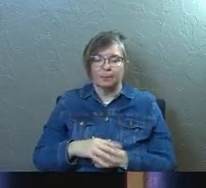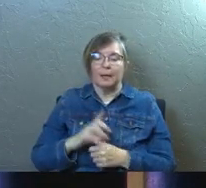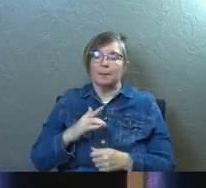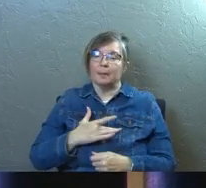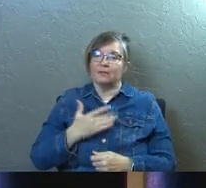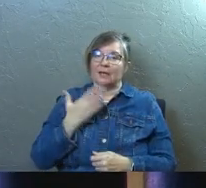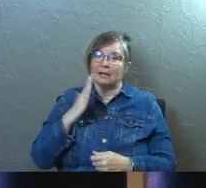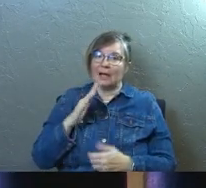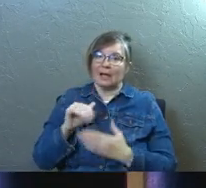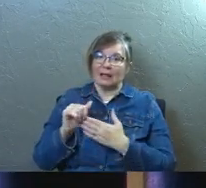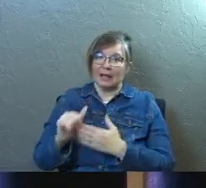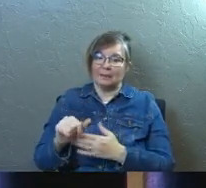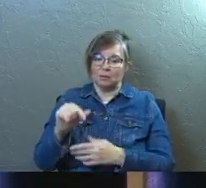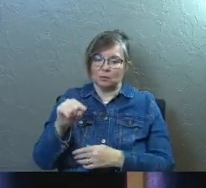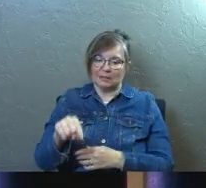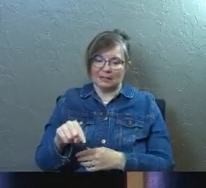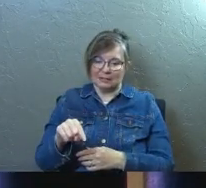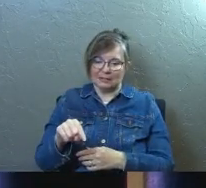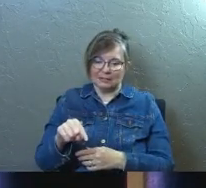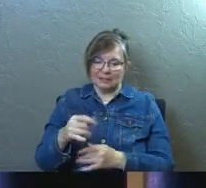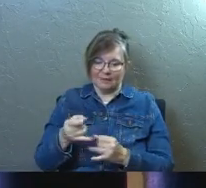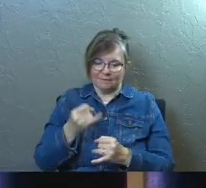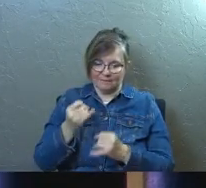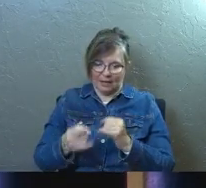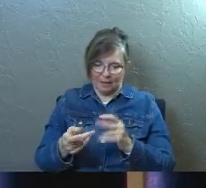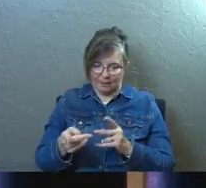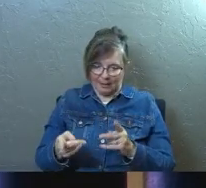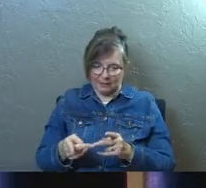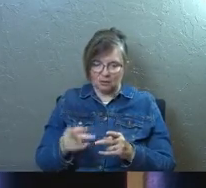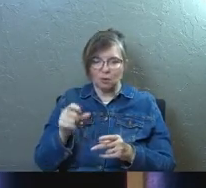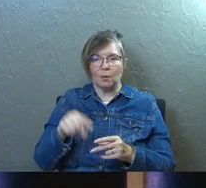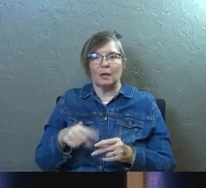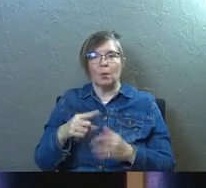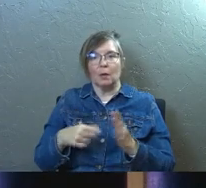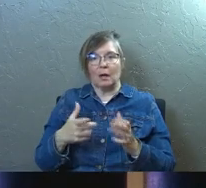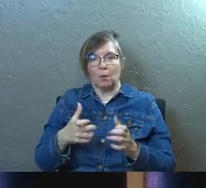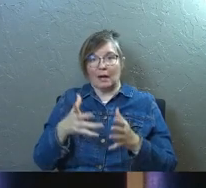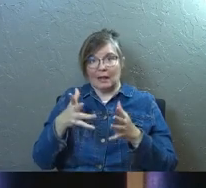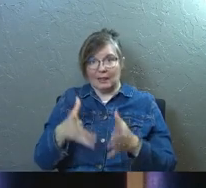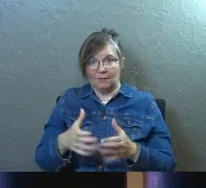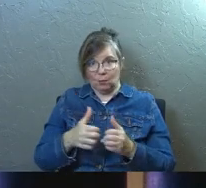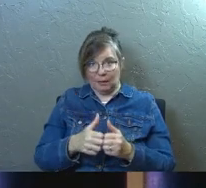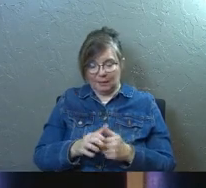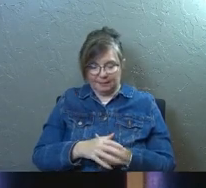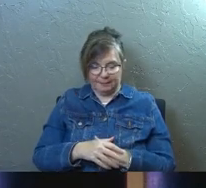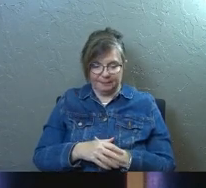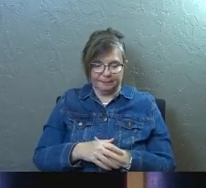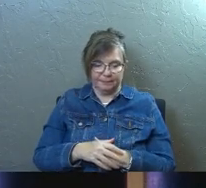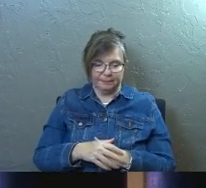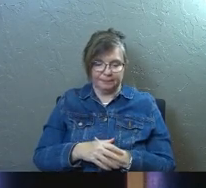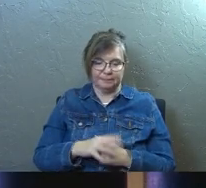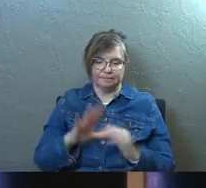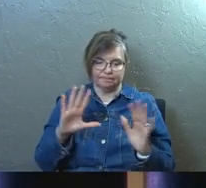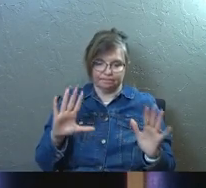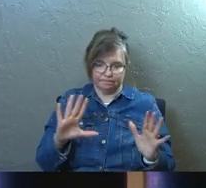But I felt like God led me to this kind of final place. And so this is what I wanna leave you with.